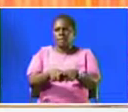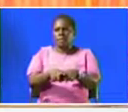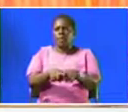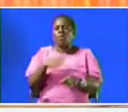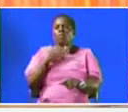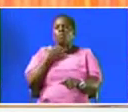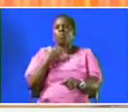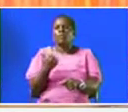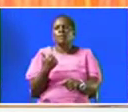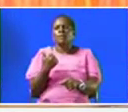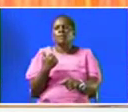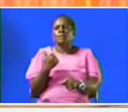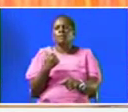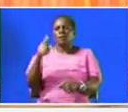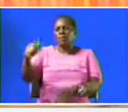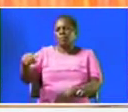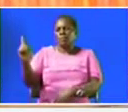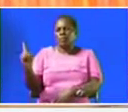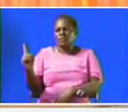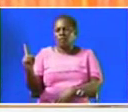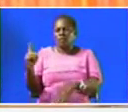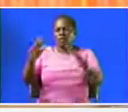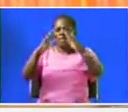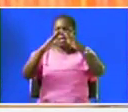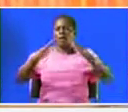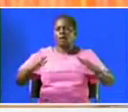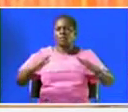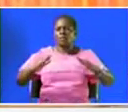seeking the approval of the House